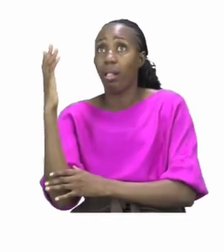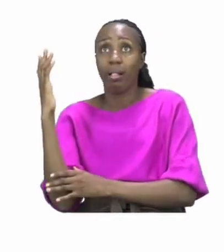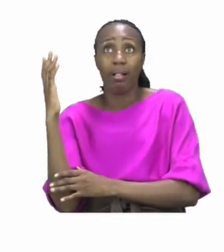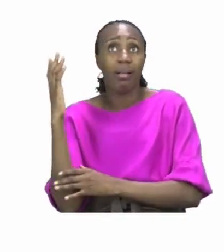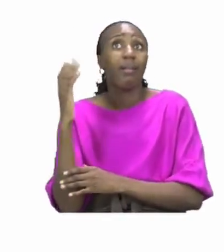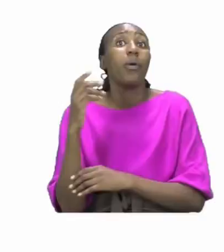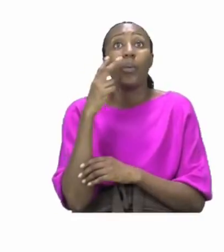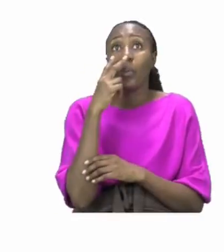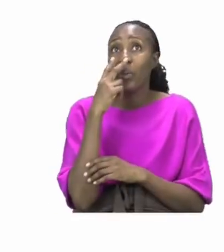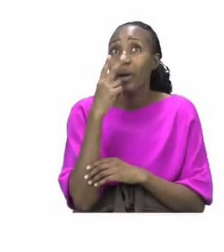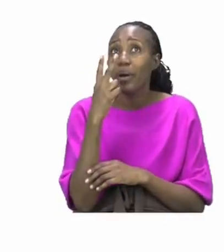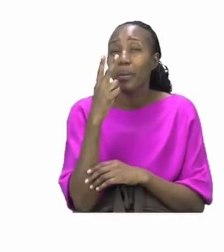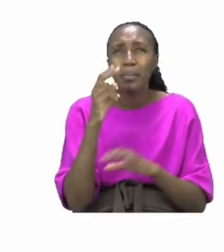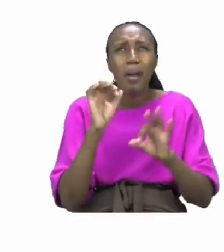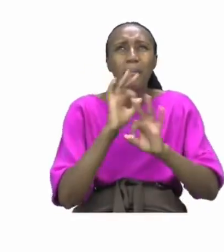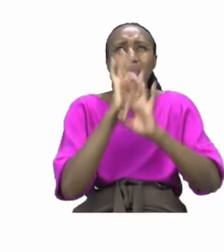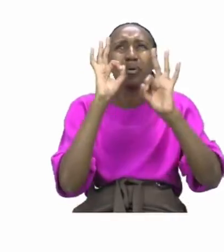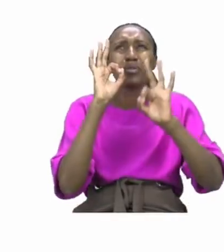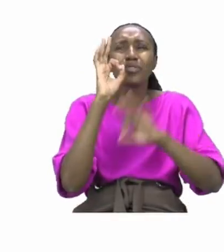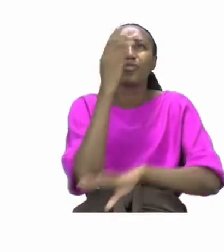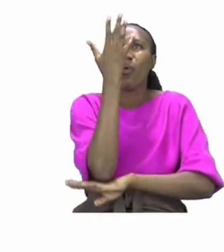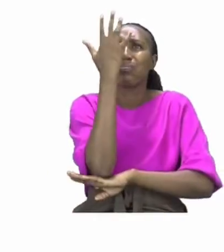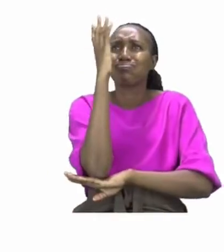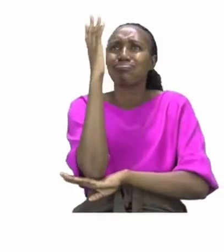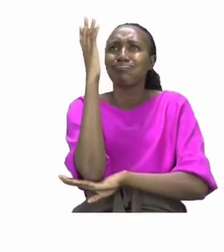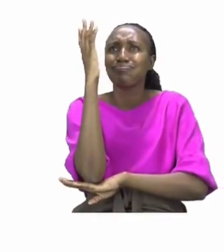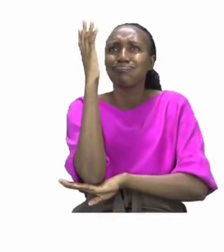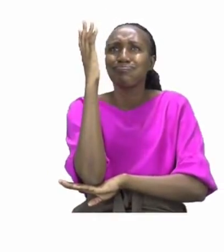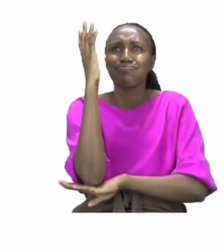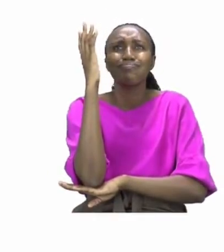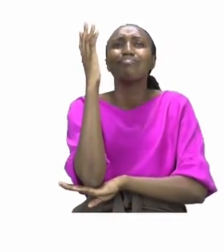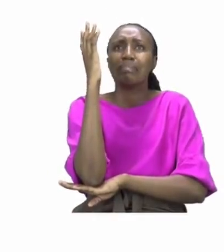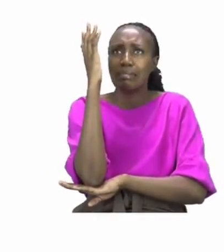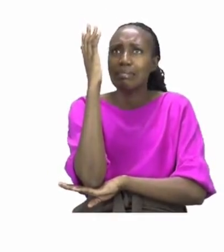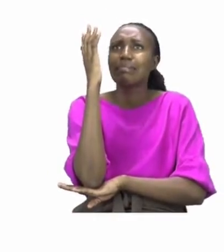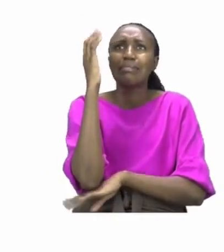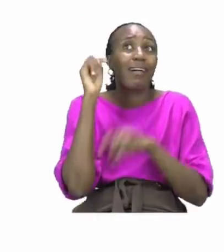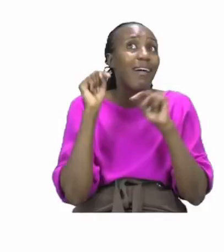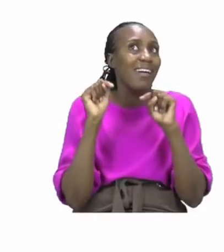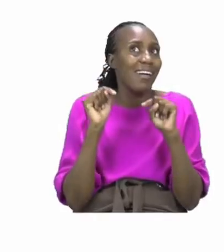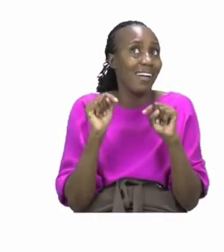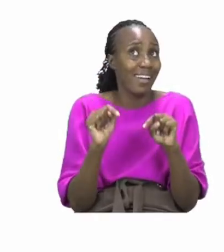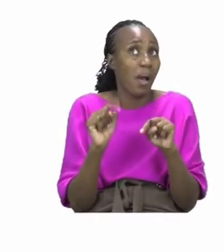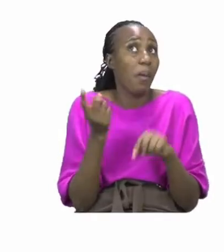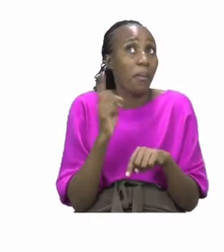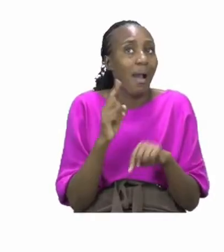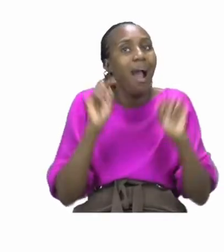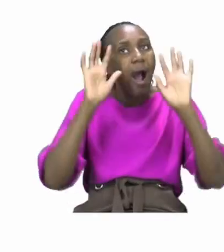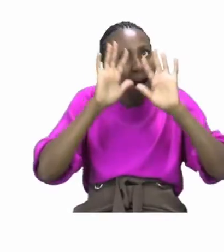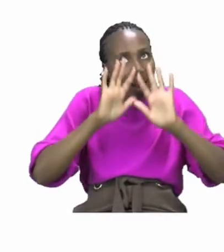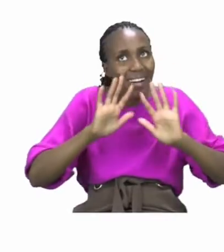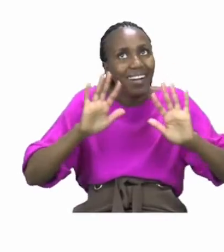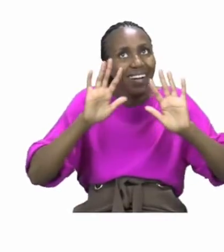a beautiful tree. Today, it is going to be our job to color the